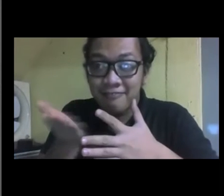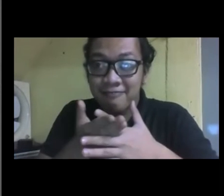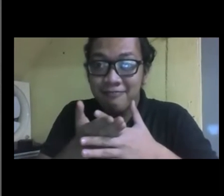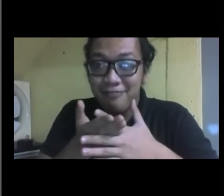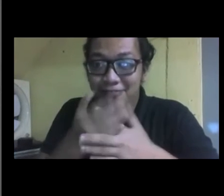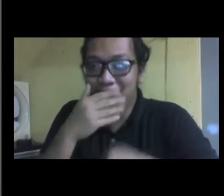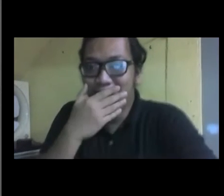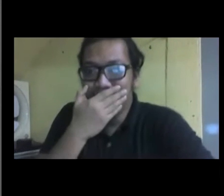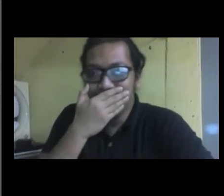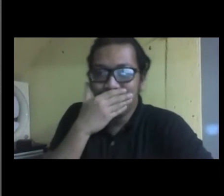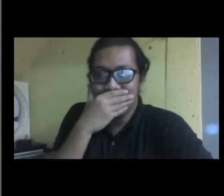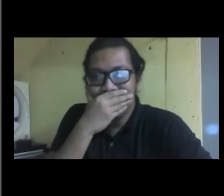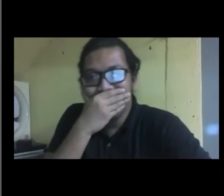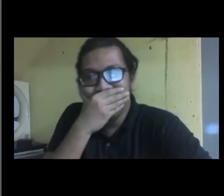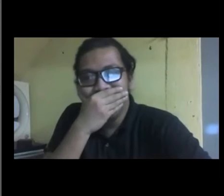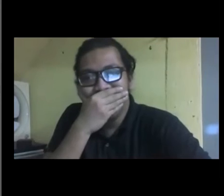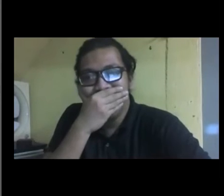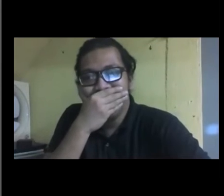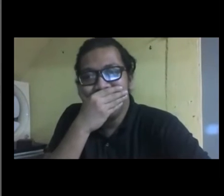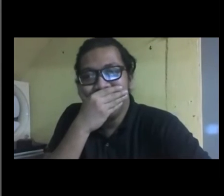Oh, up a little.